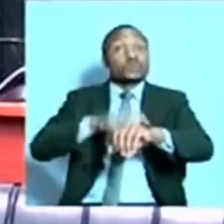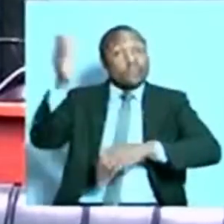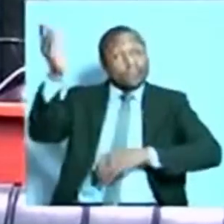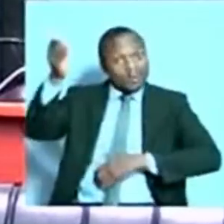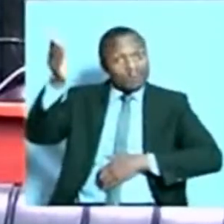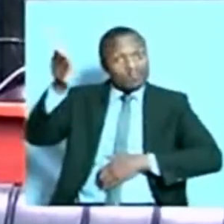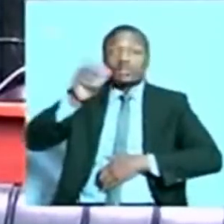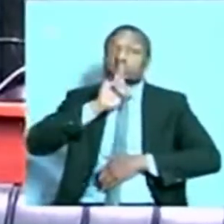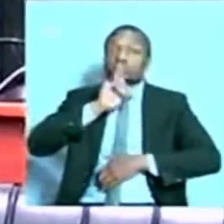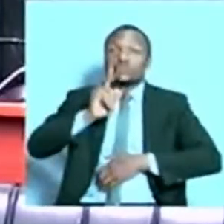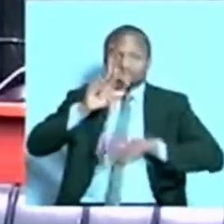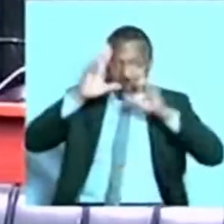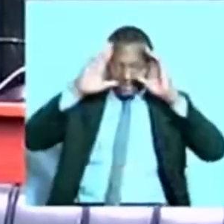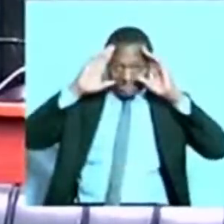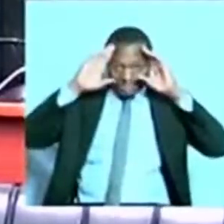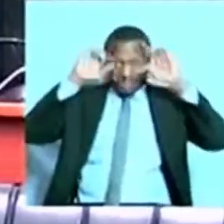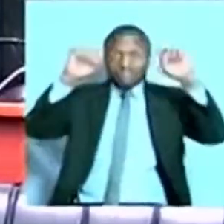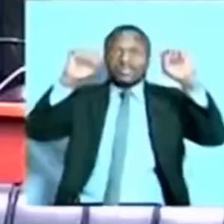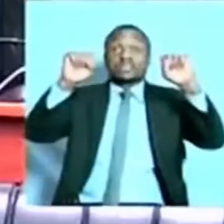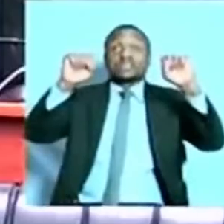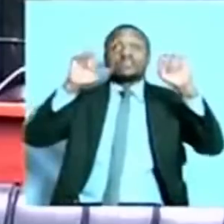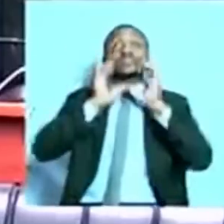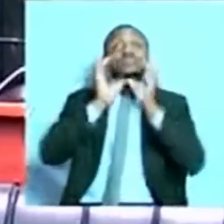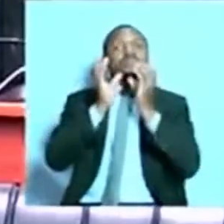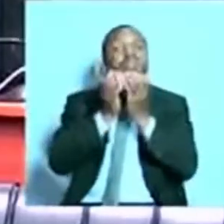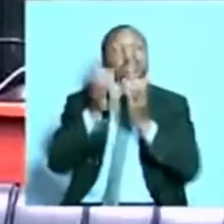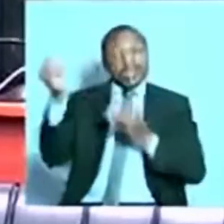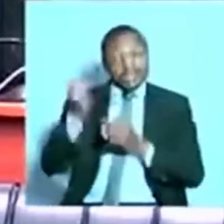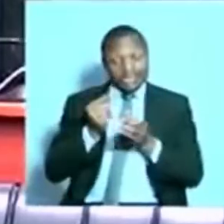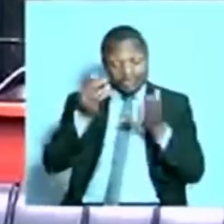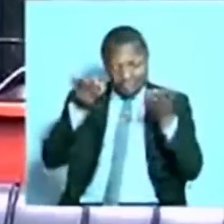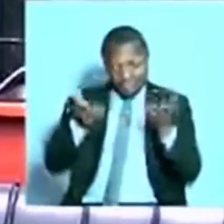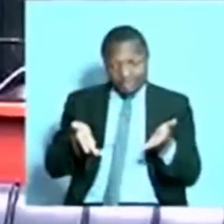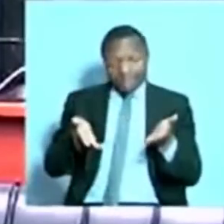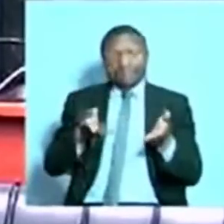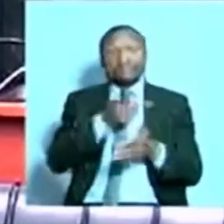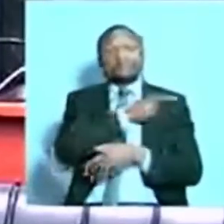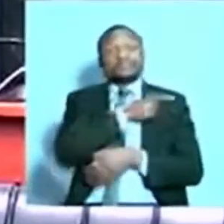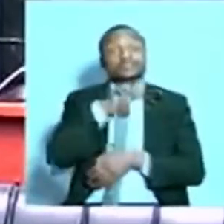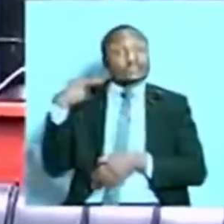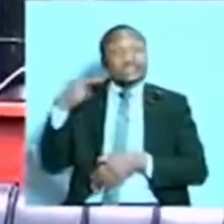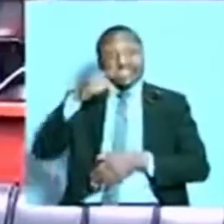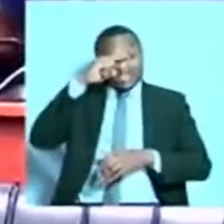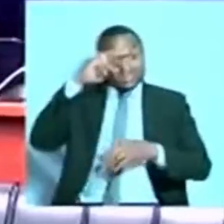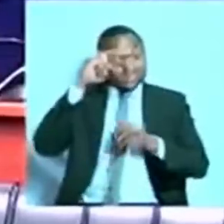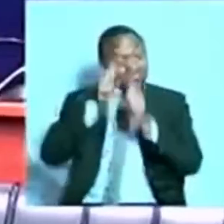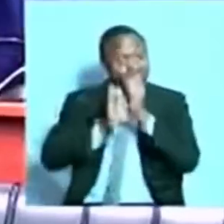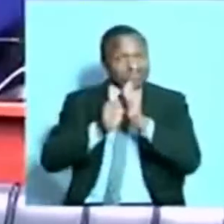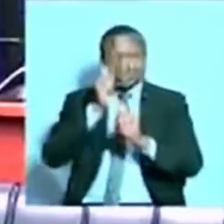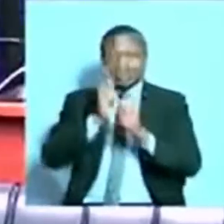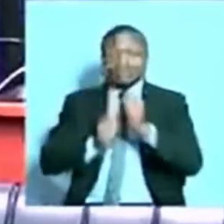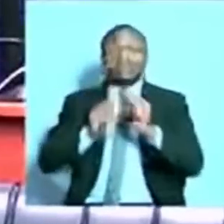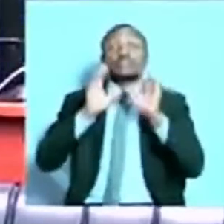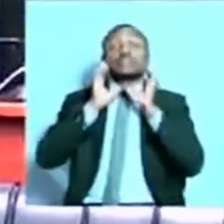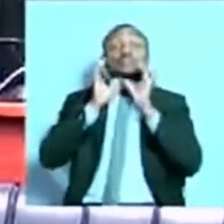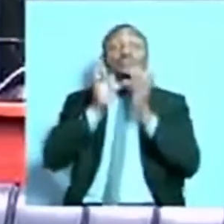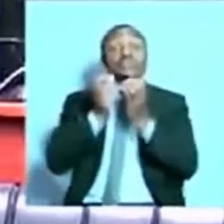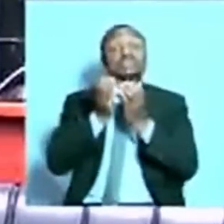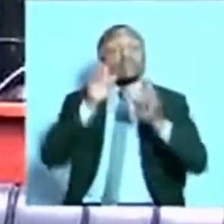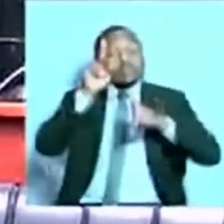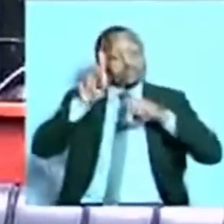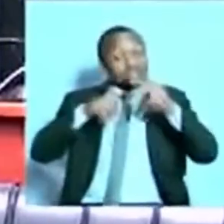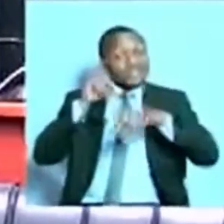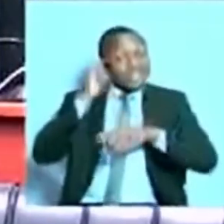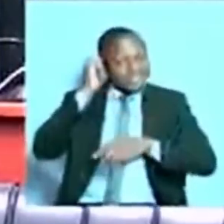The President of Mozambique came here because the Mozambican people